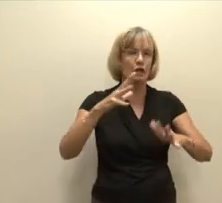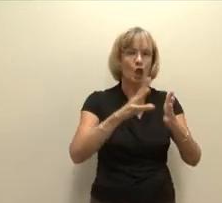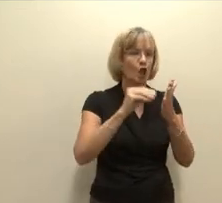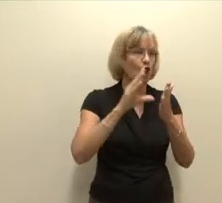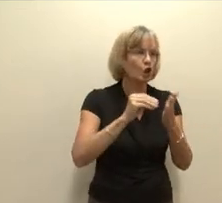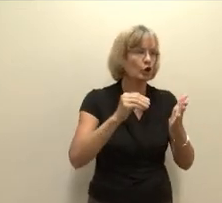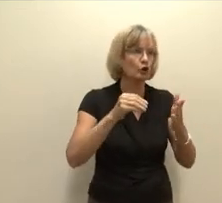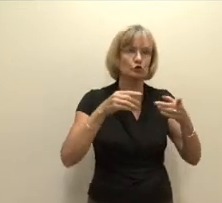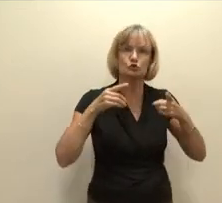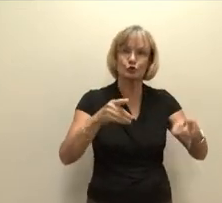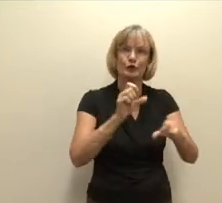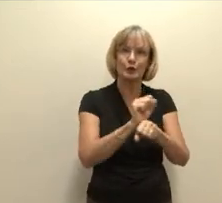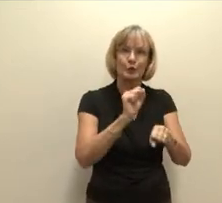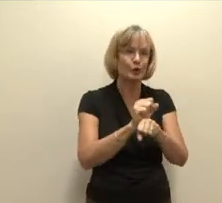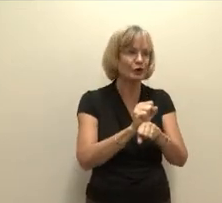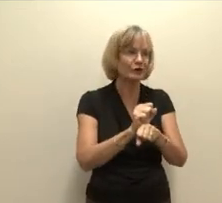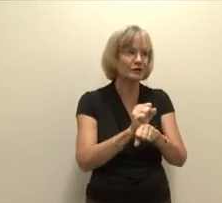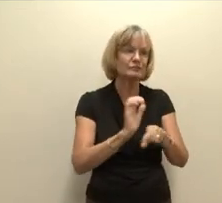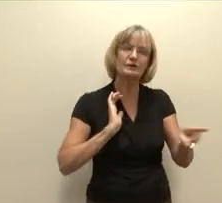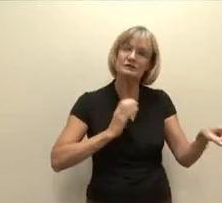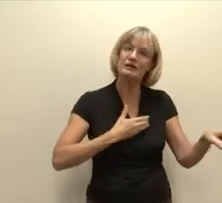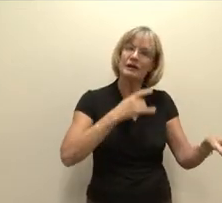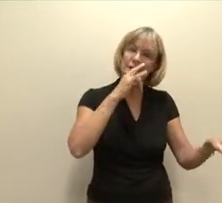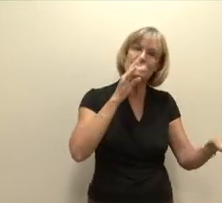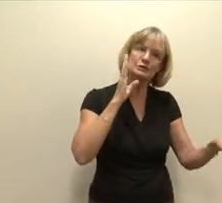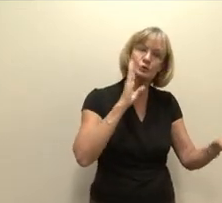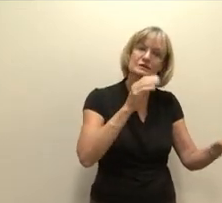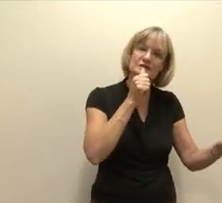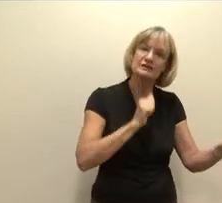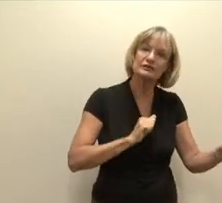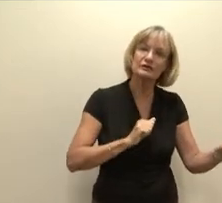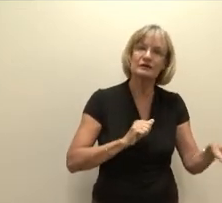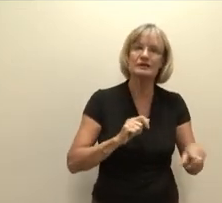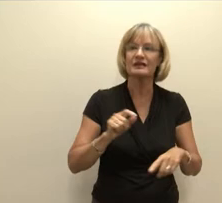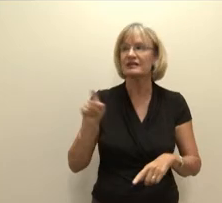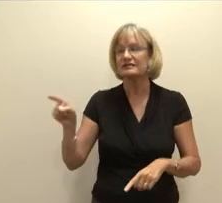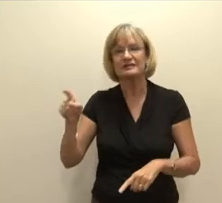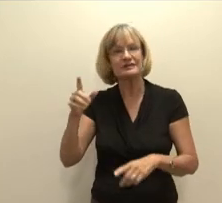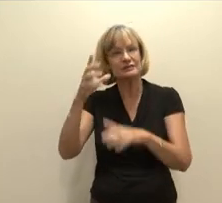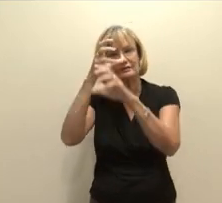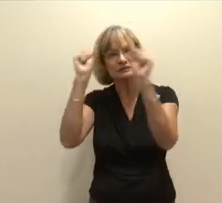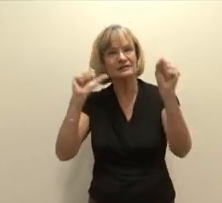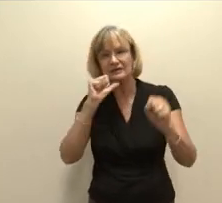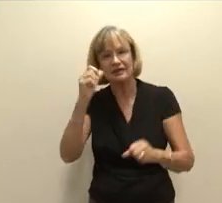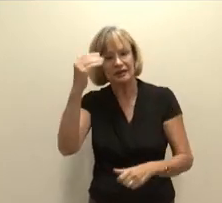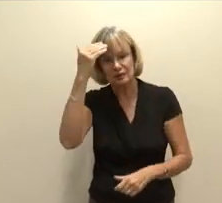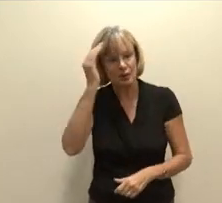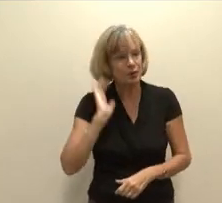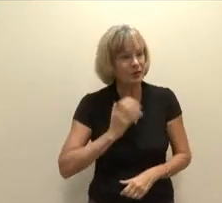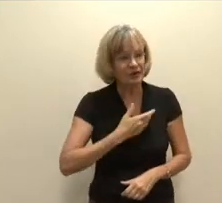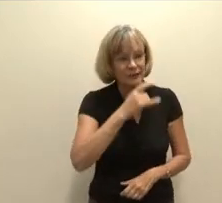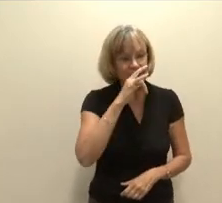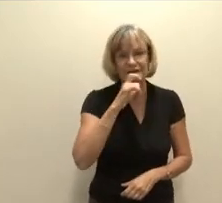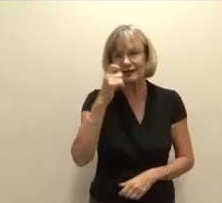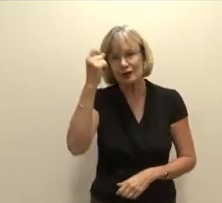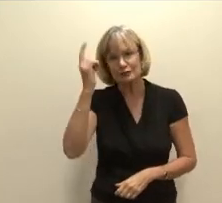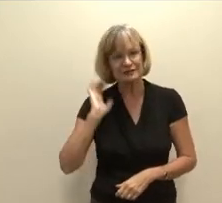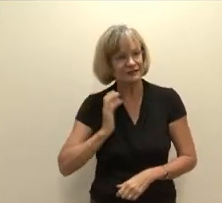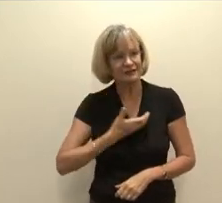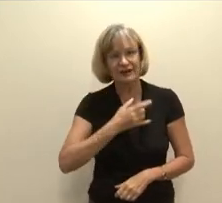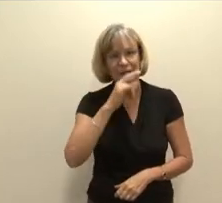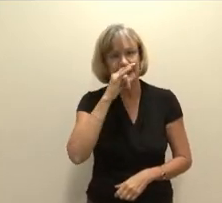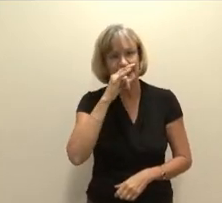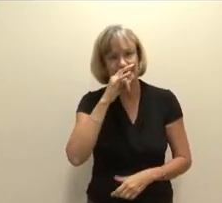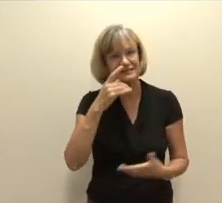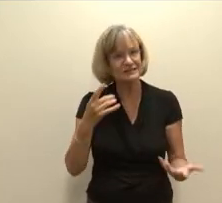this superintendent doesn't know our kids, doesn't understand our kids, and therefore